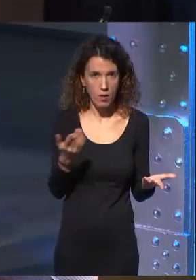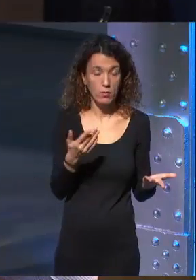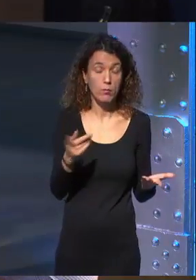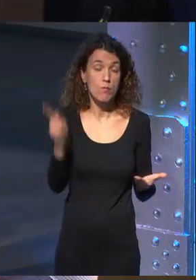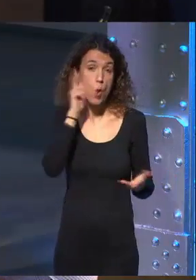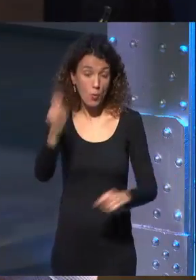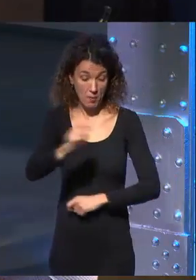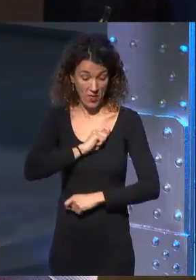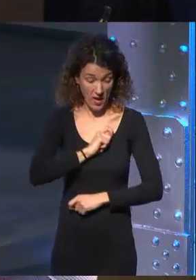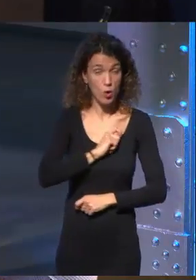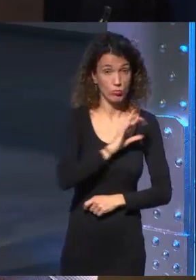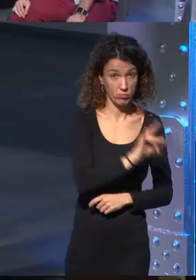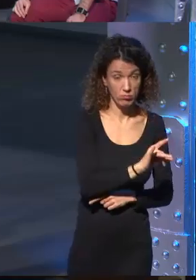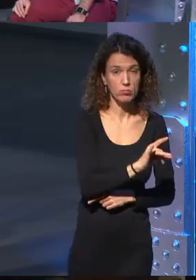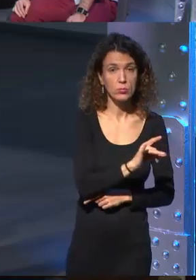do you do with your smartphone?